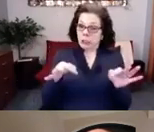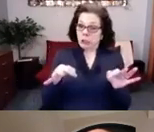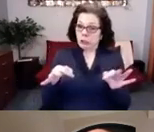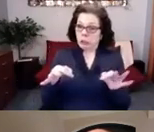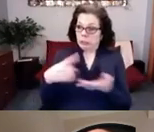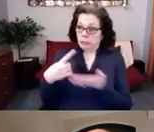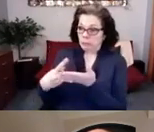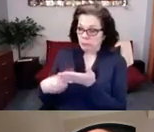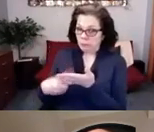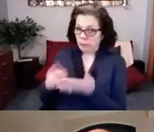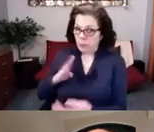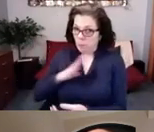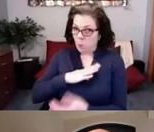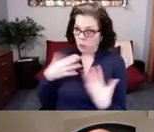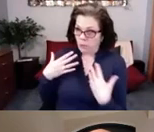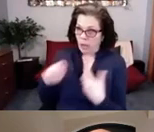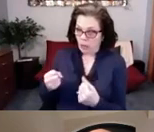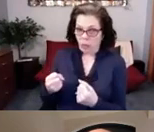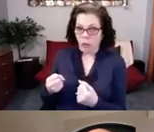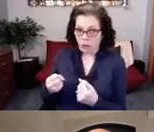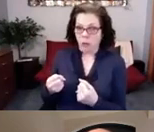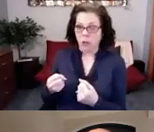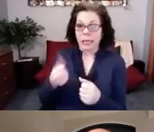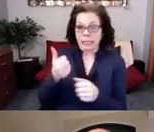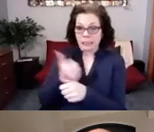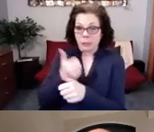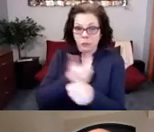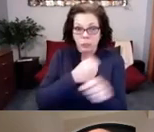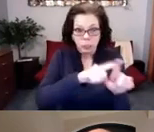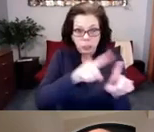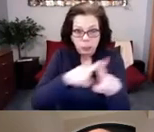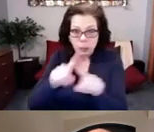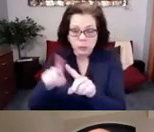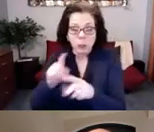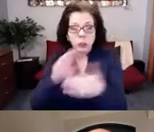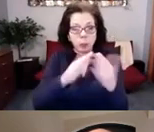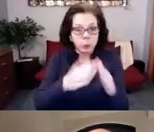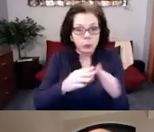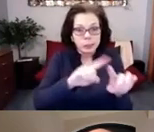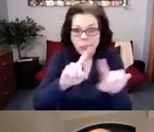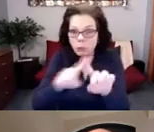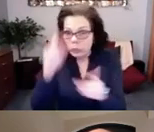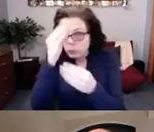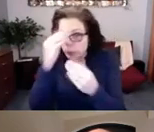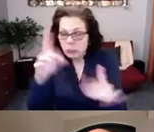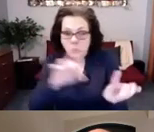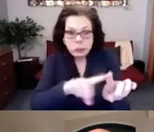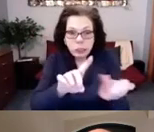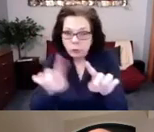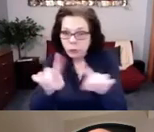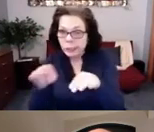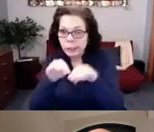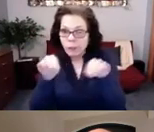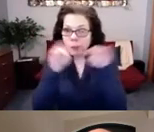Through this pandemic, each community is seeing different data. Each community is seeing different levels of risk. So the state has the